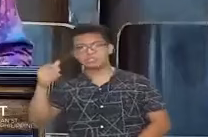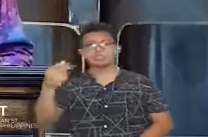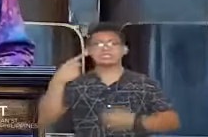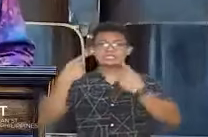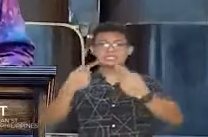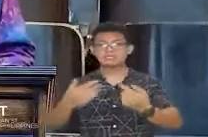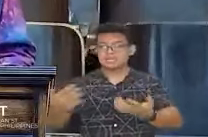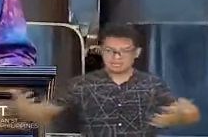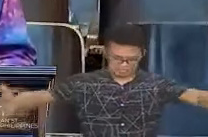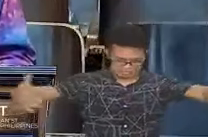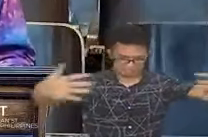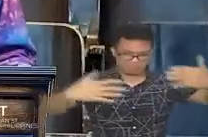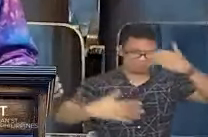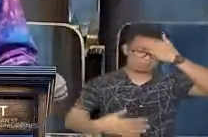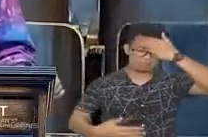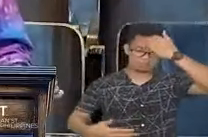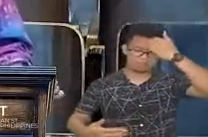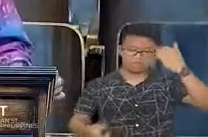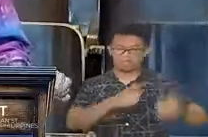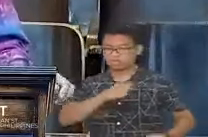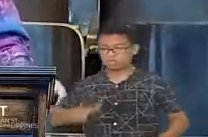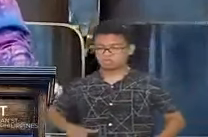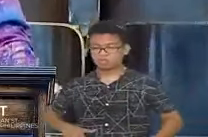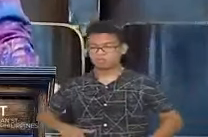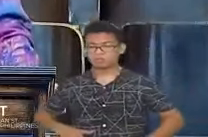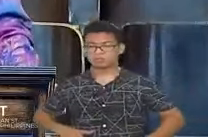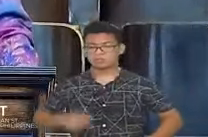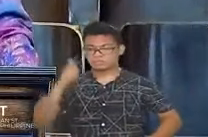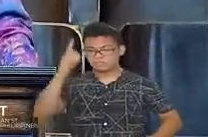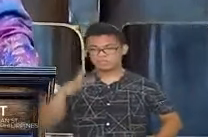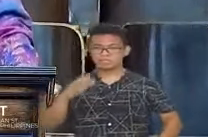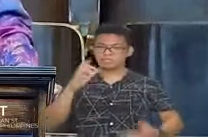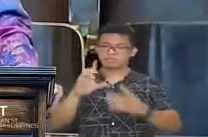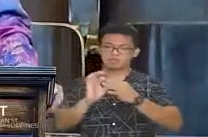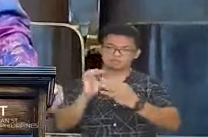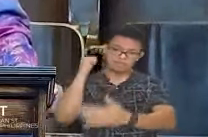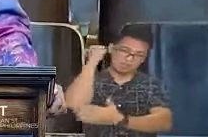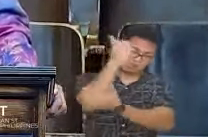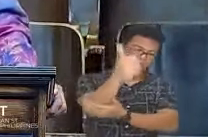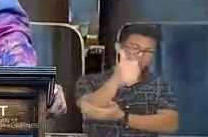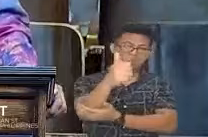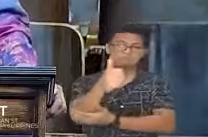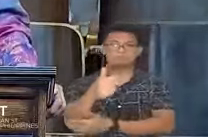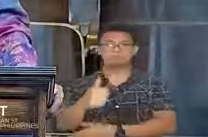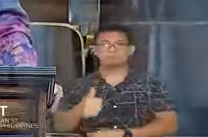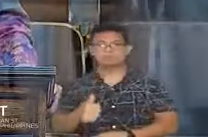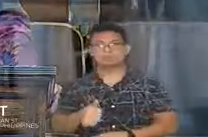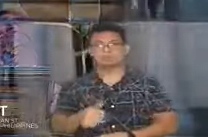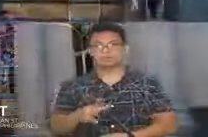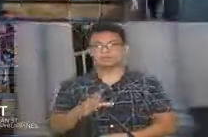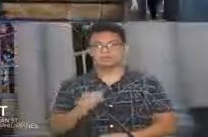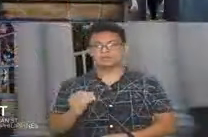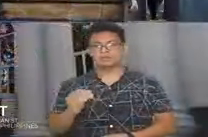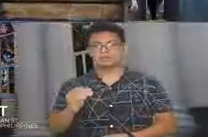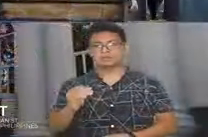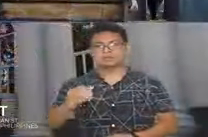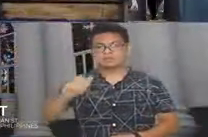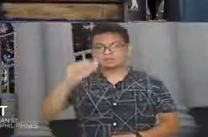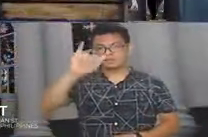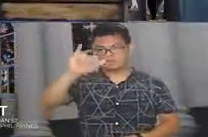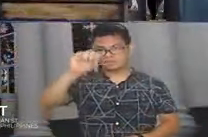what he said. Verse 36. Lord God of Abraham, Isaac, and of Israel. By